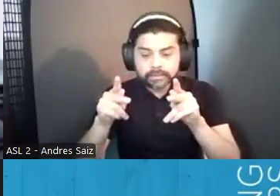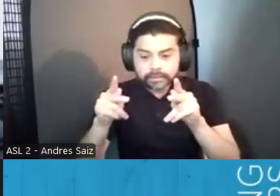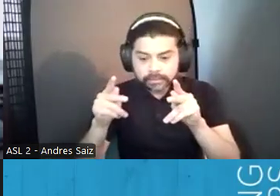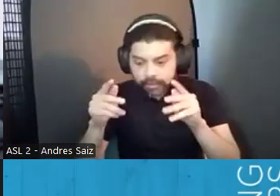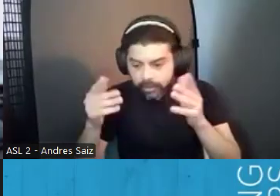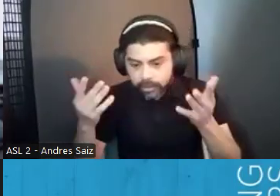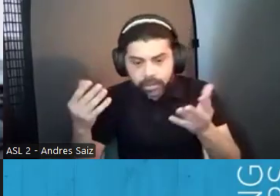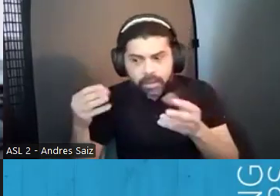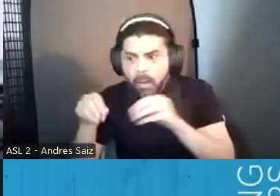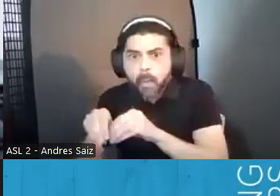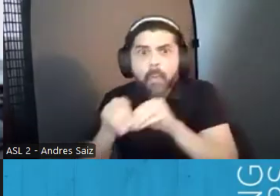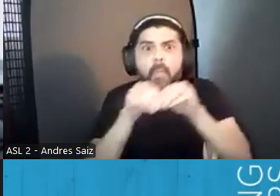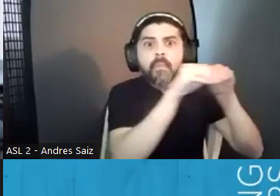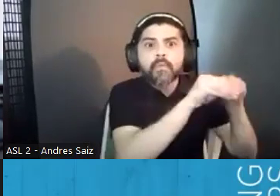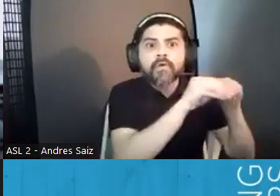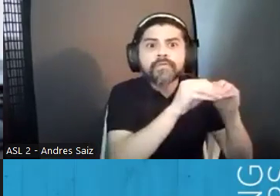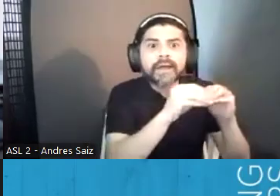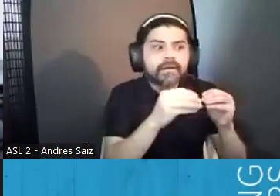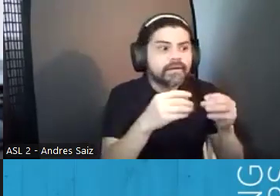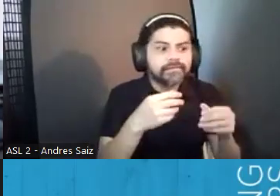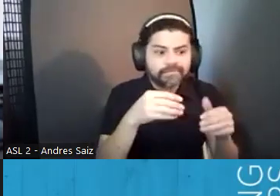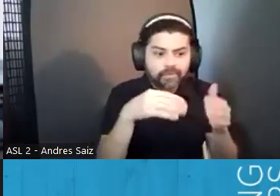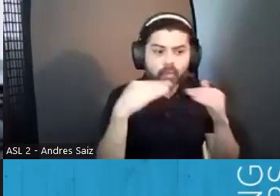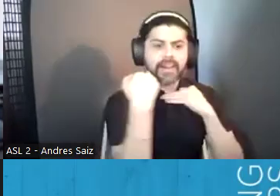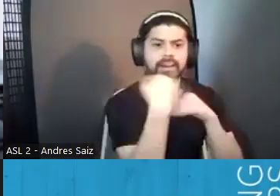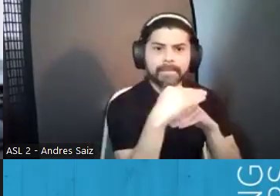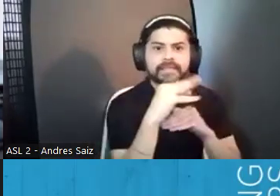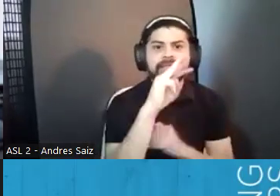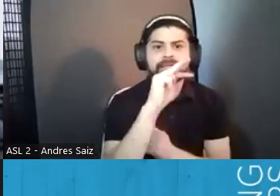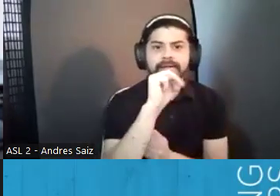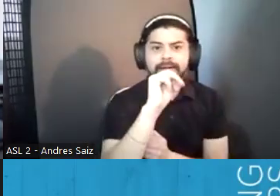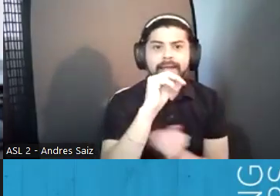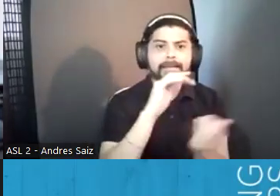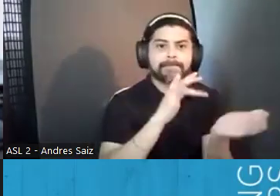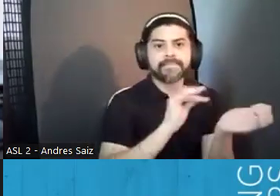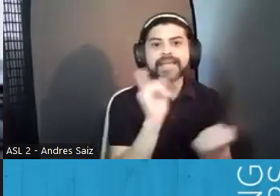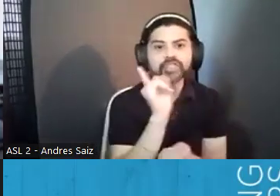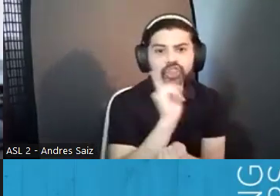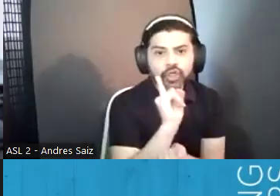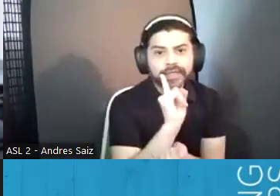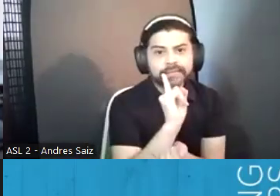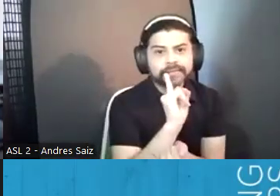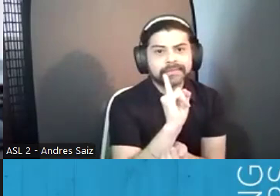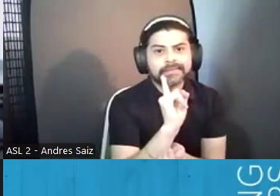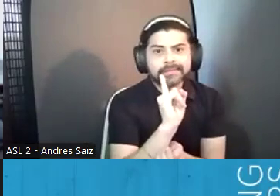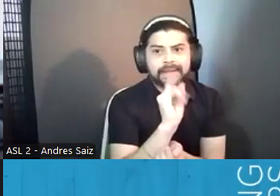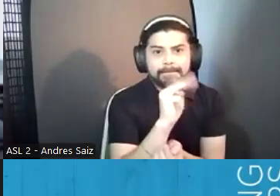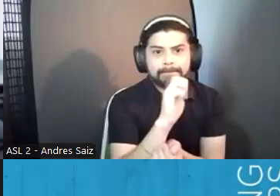of full scope Medi-Cal and into restricted scope Medi-Cal. We see that as really, it's going to be a